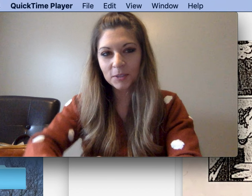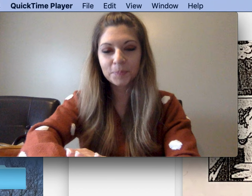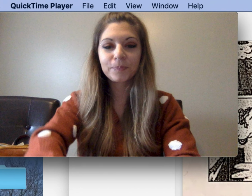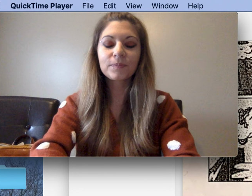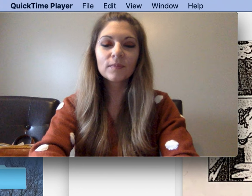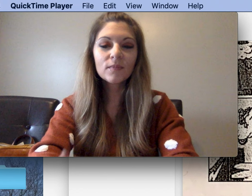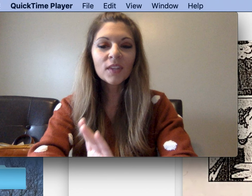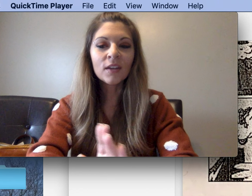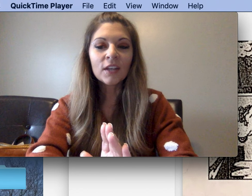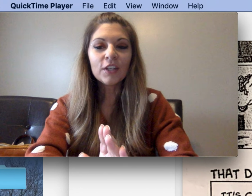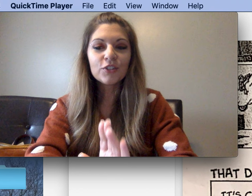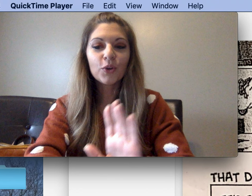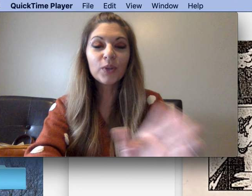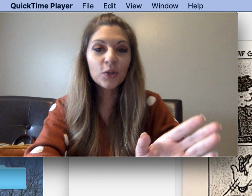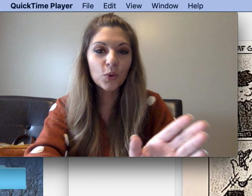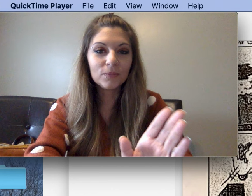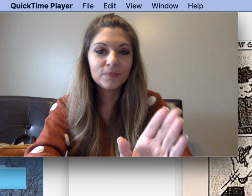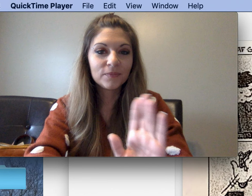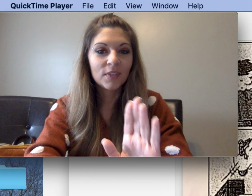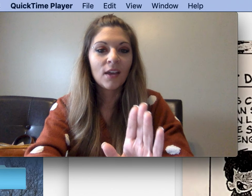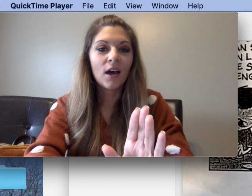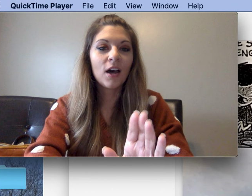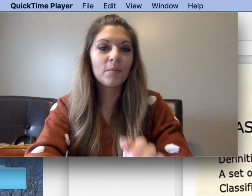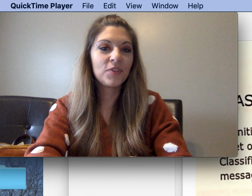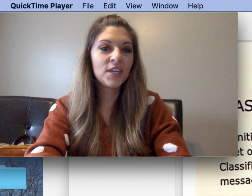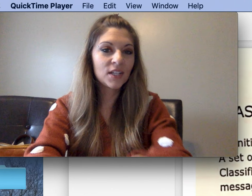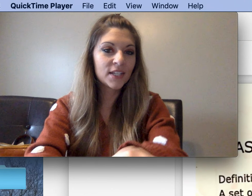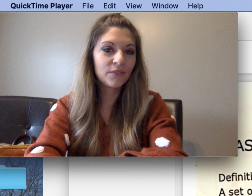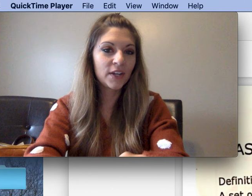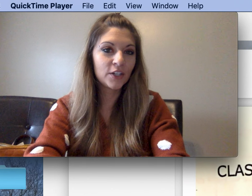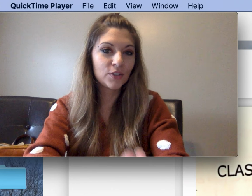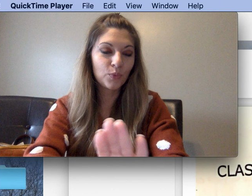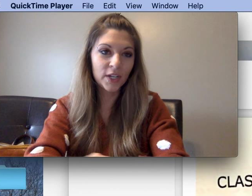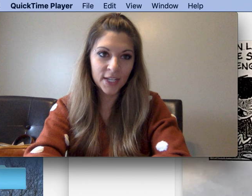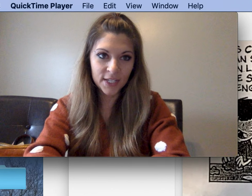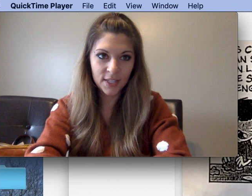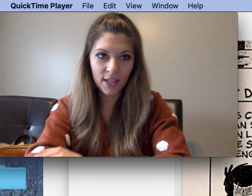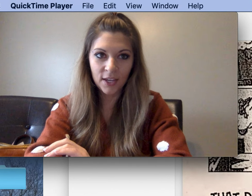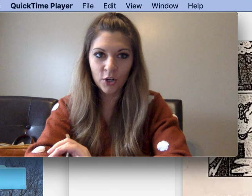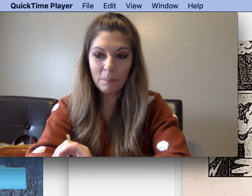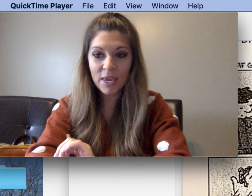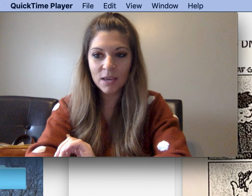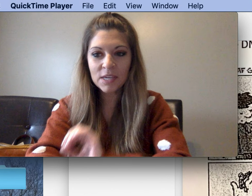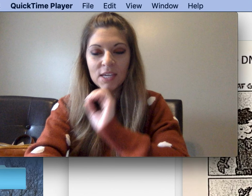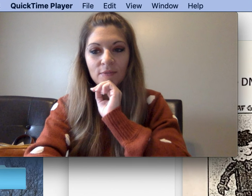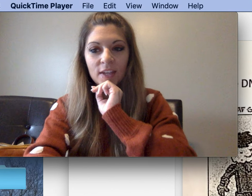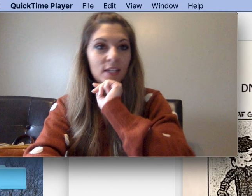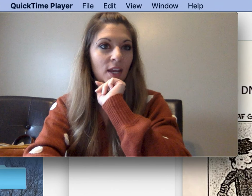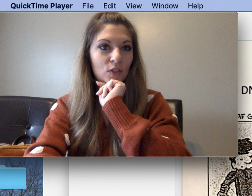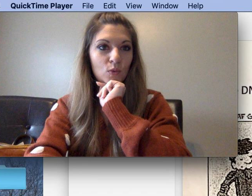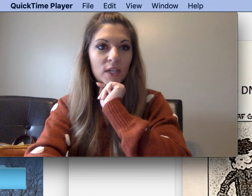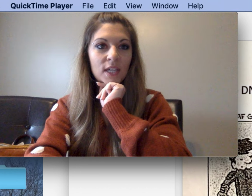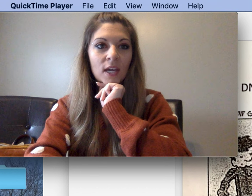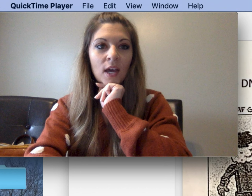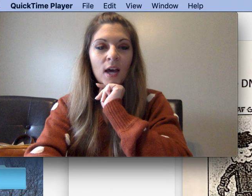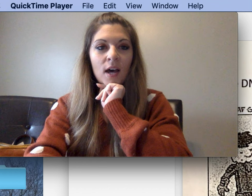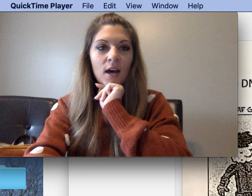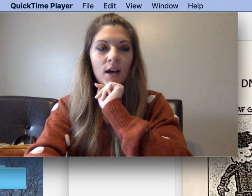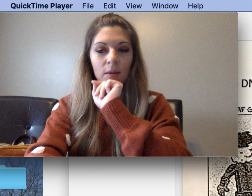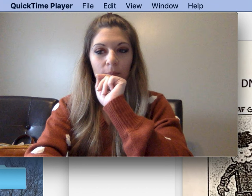thing. So really cool. These classifiers, we're going to get to that later, maybe even next